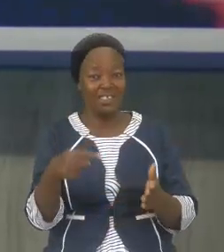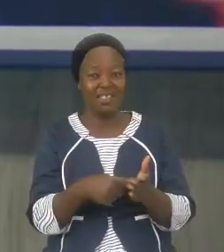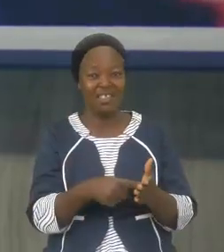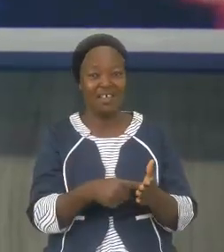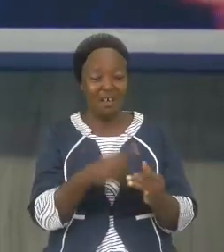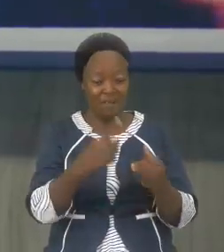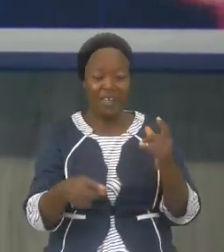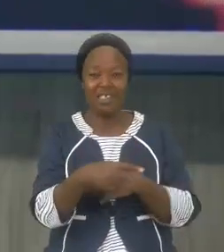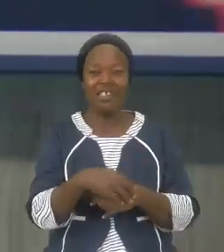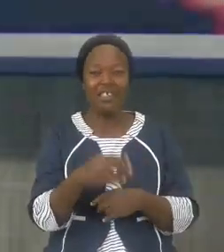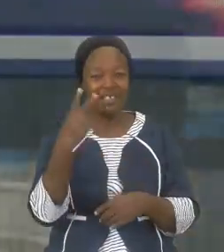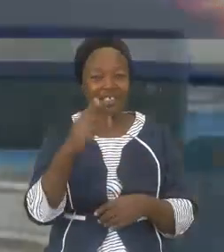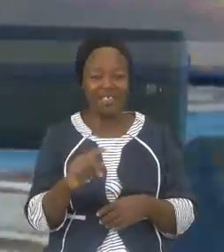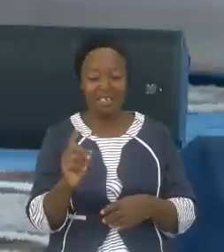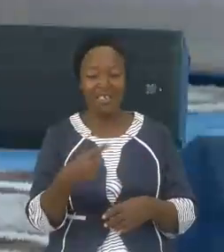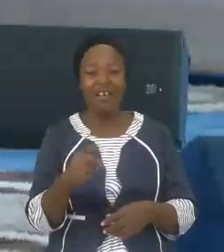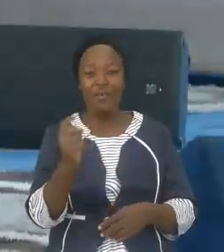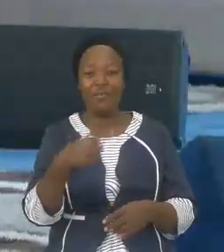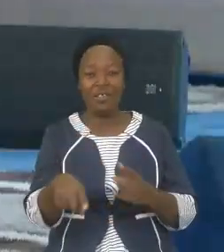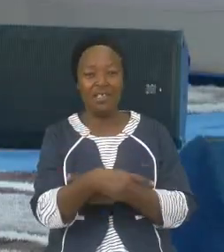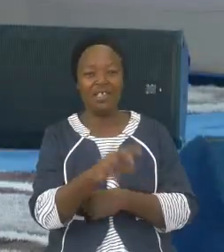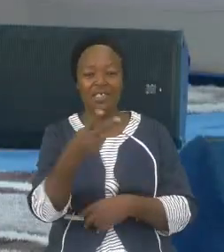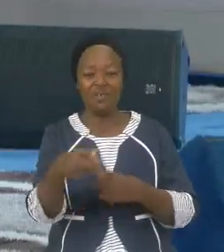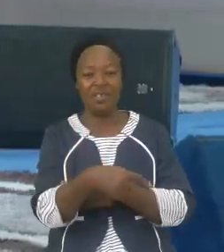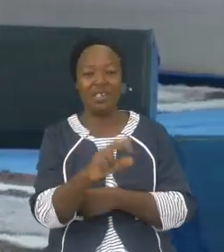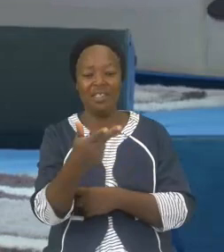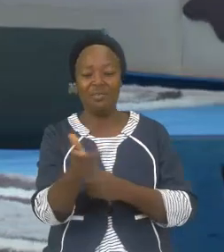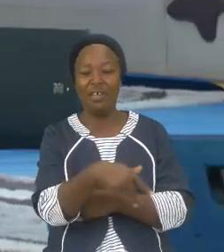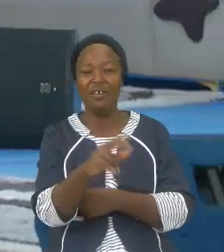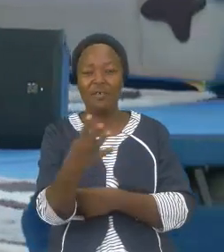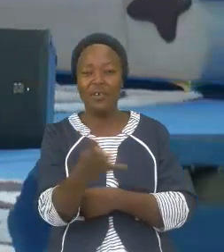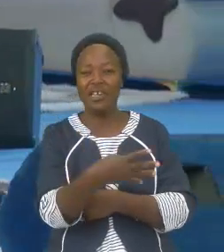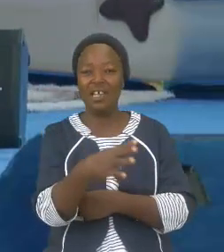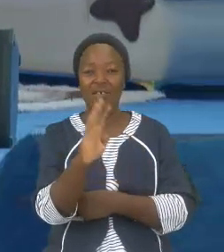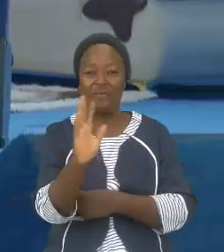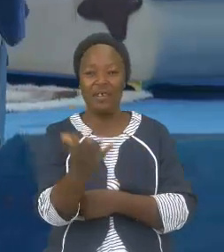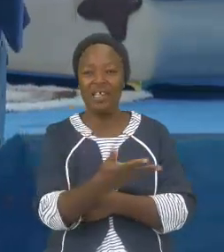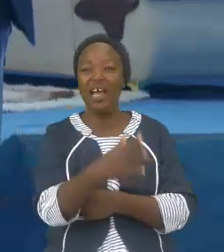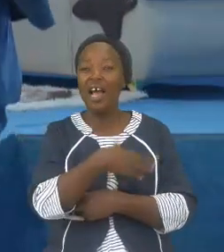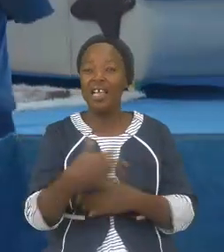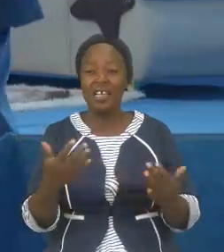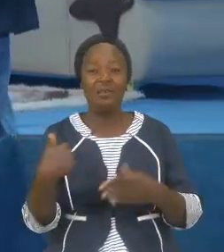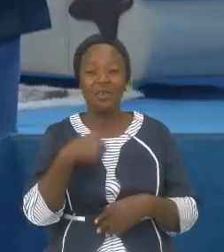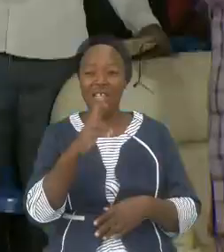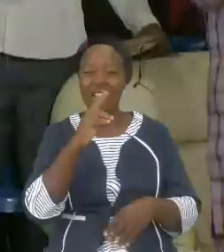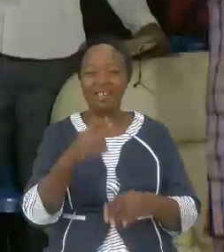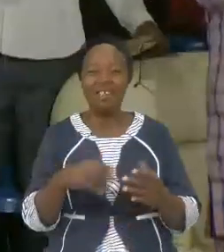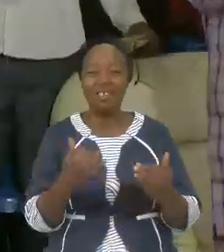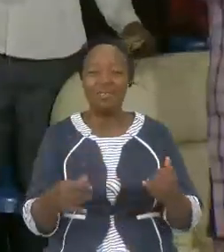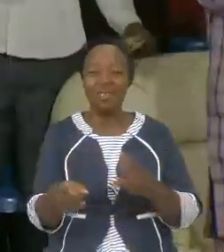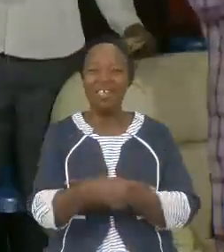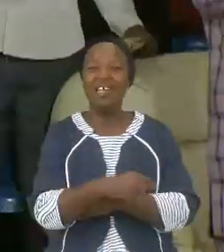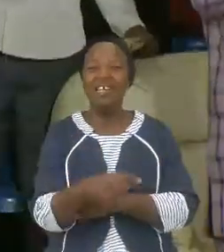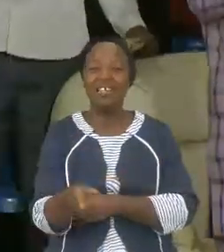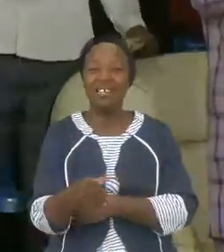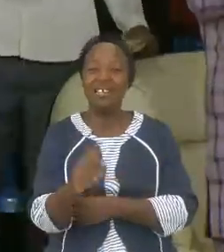one, day number two, day number three, day number four, day number five, and here we are today, day